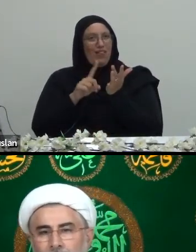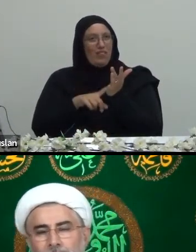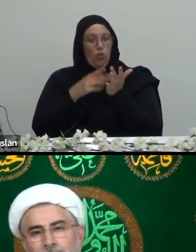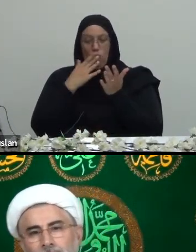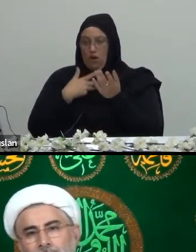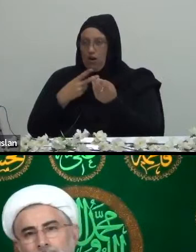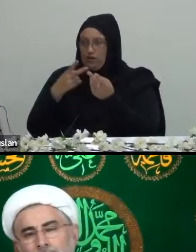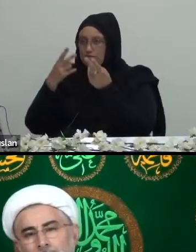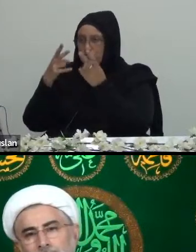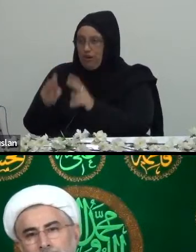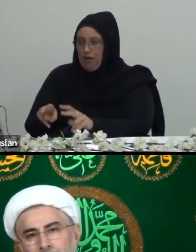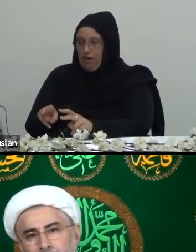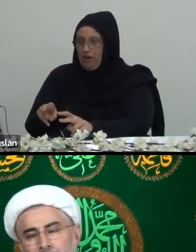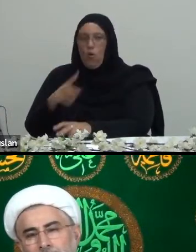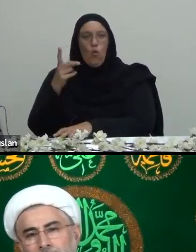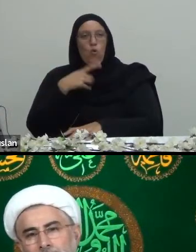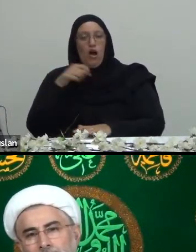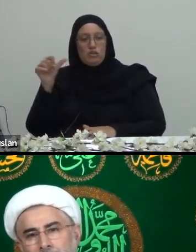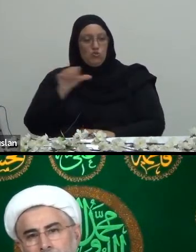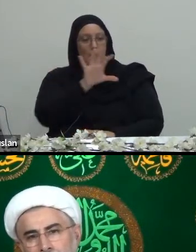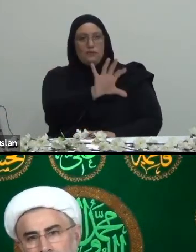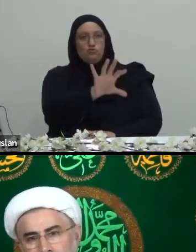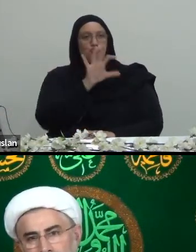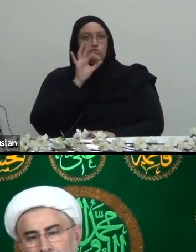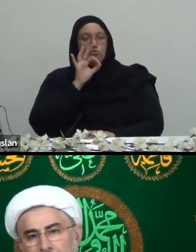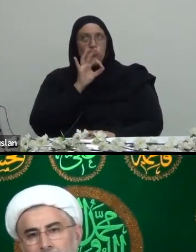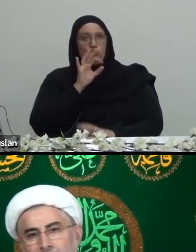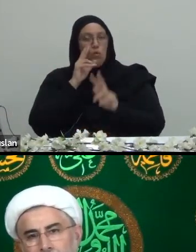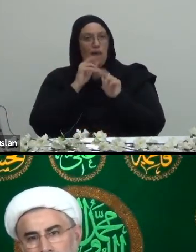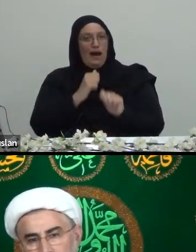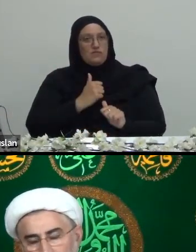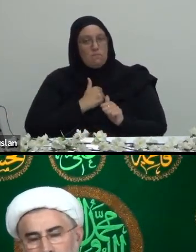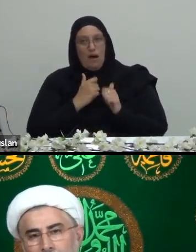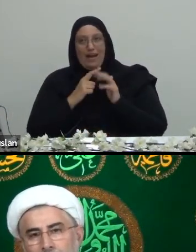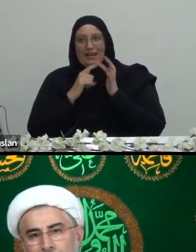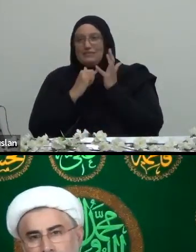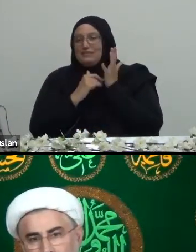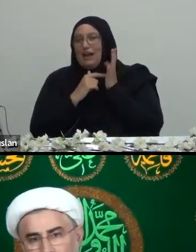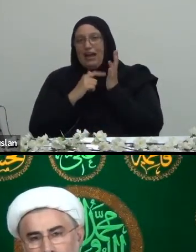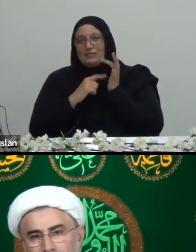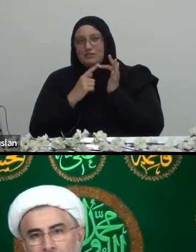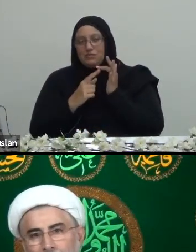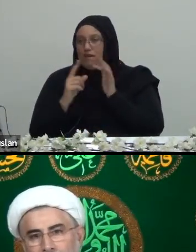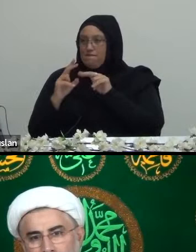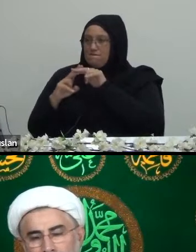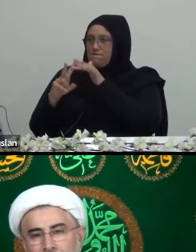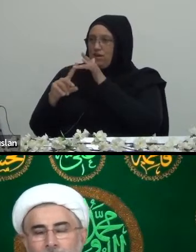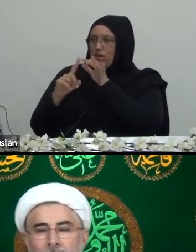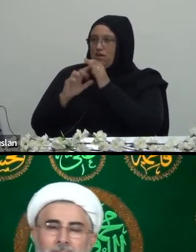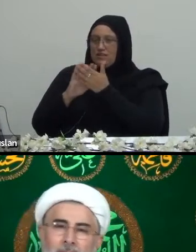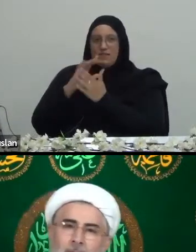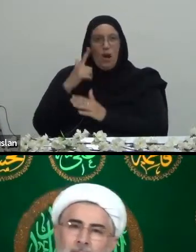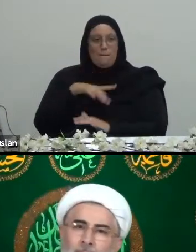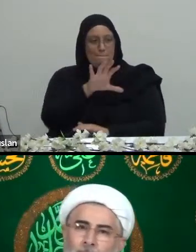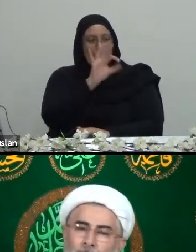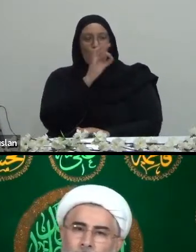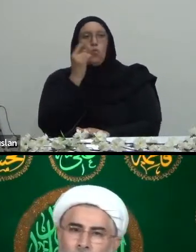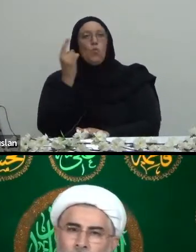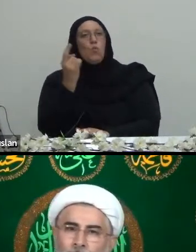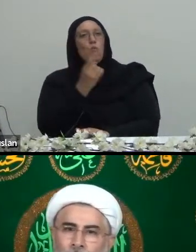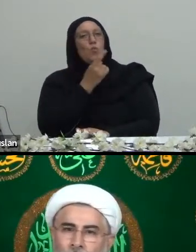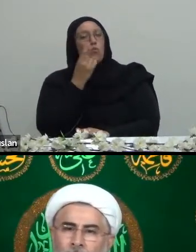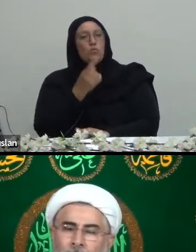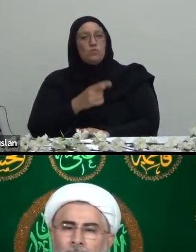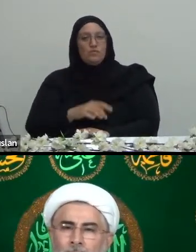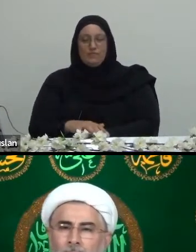we pass? Are there any guidelines to this that the fiqh provides to us? Can you please elaborate on